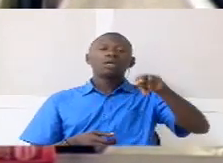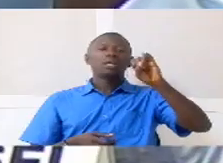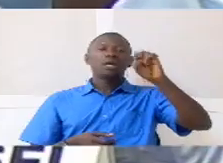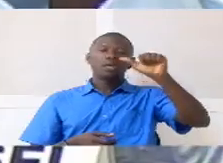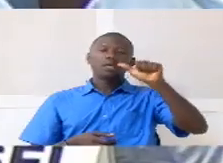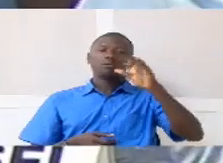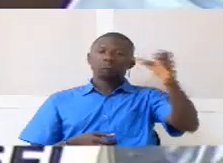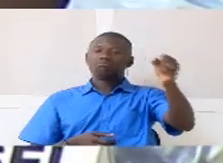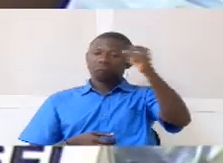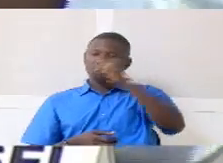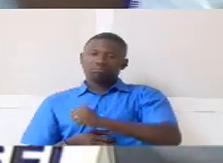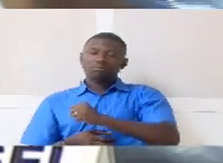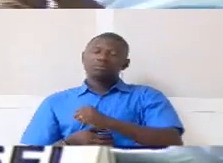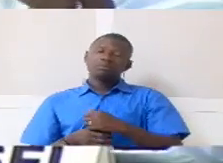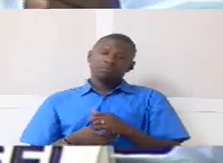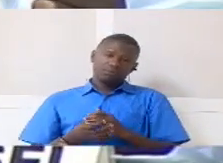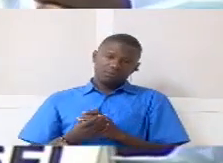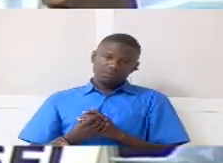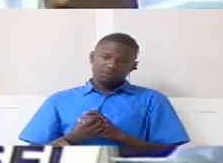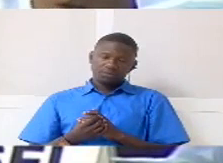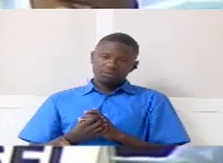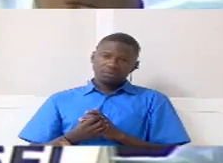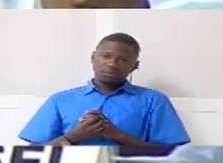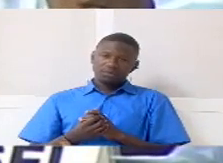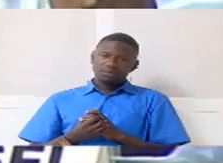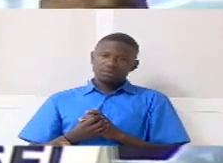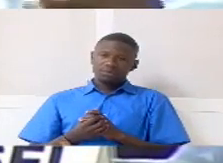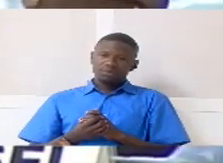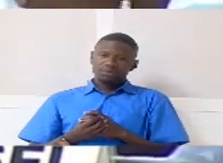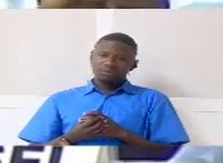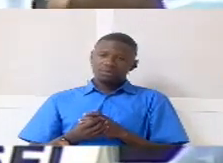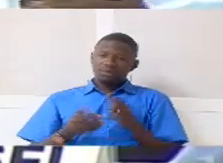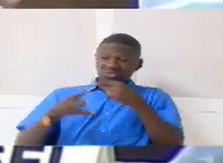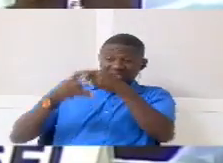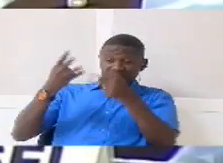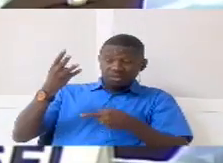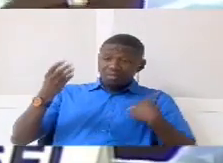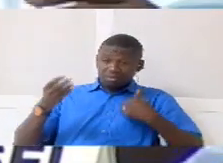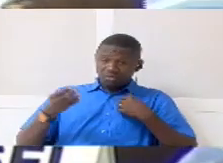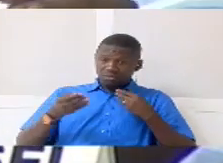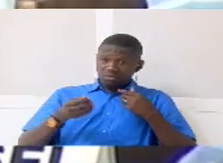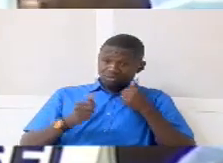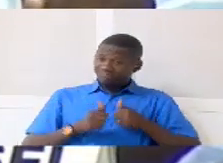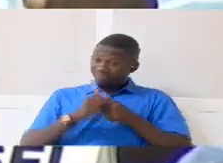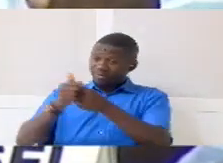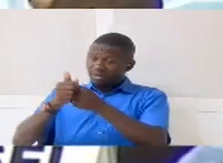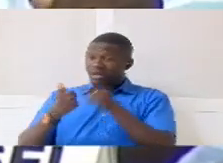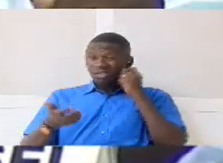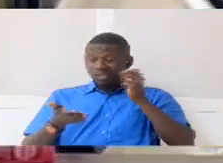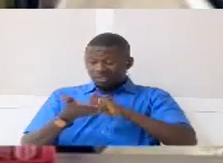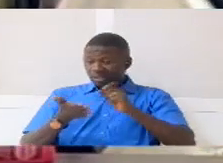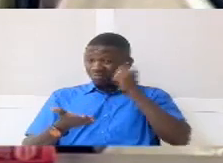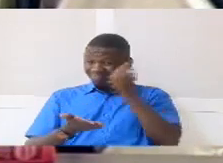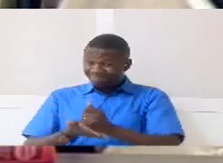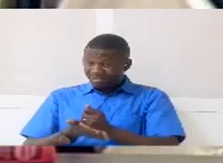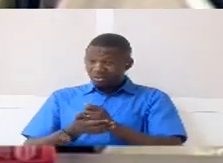Would they be accompanied by a warrant or a signed order? Nil dun ni